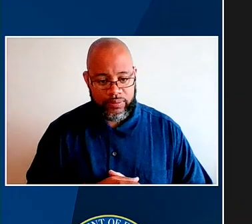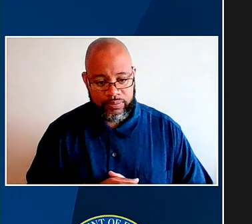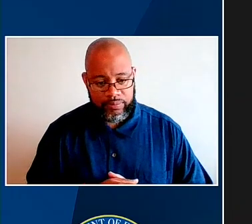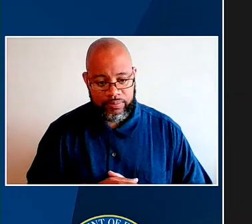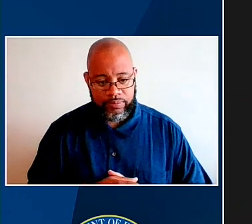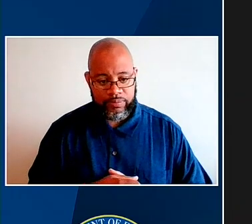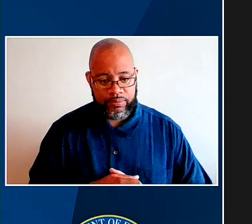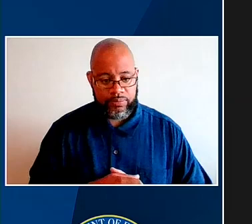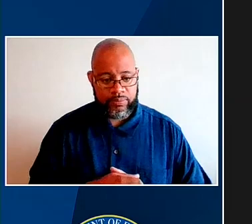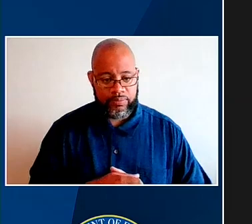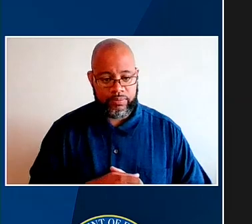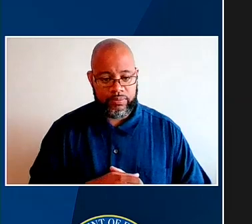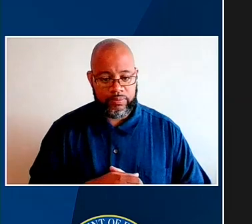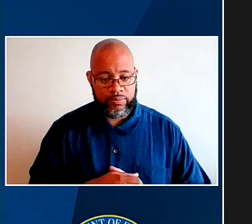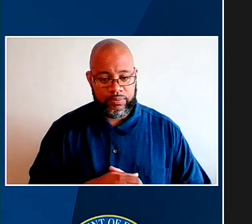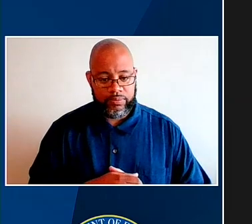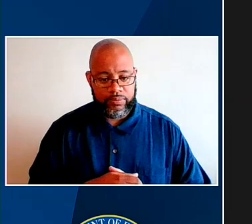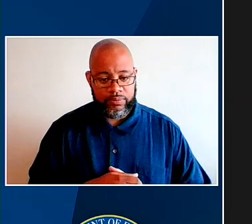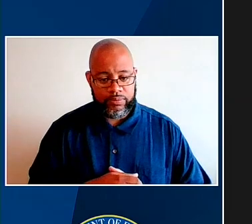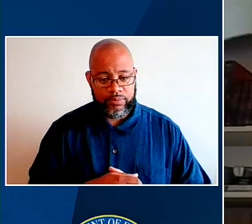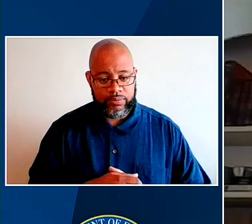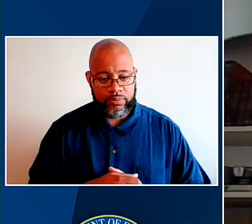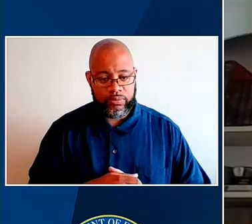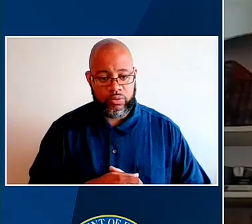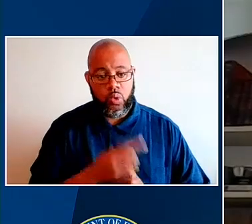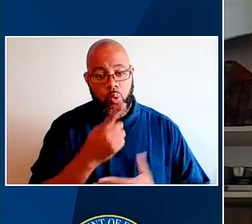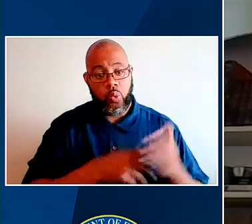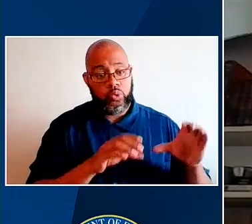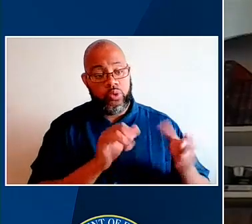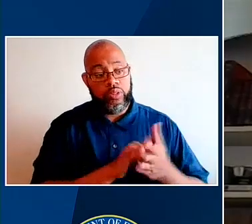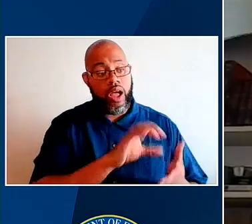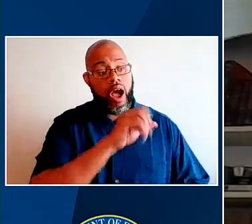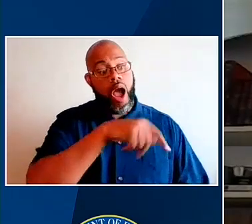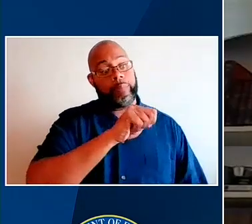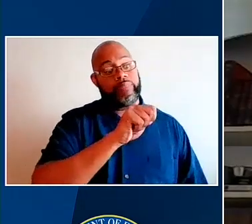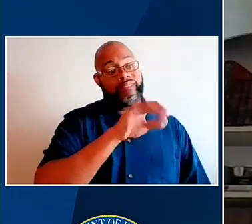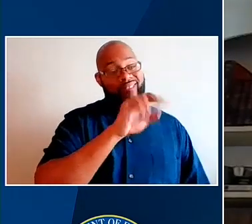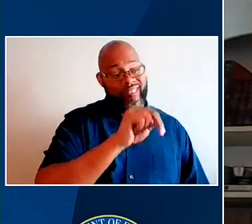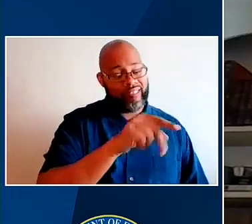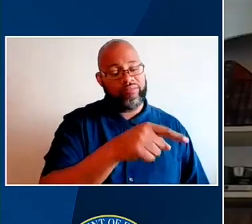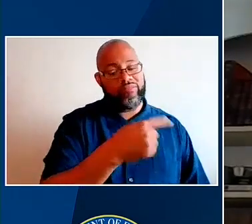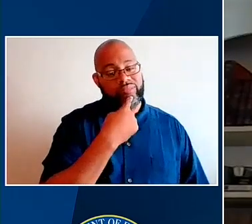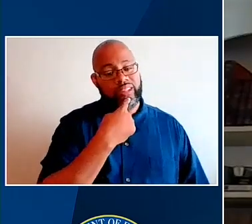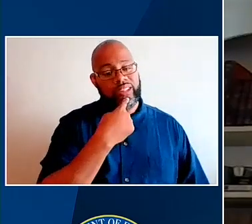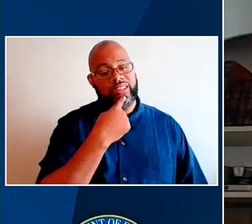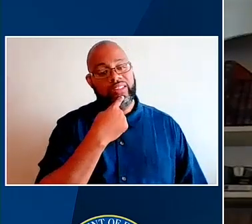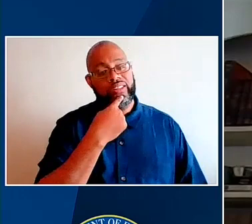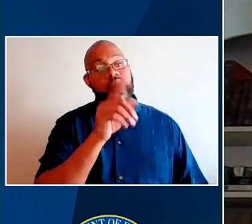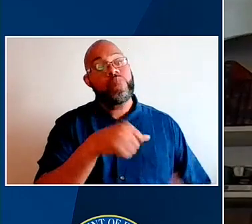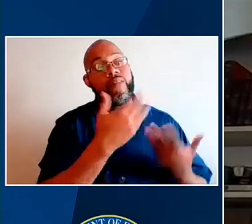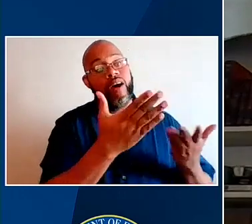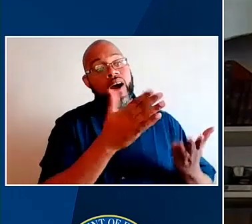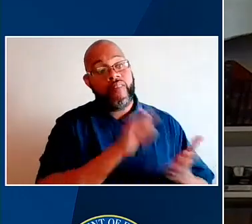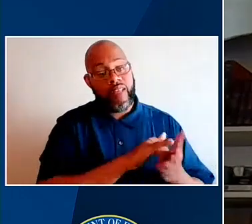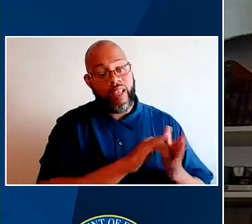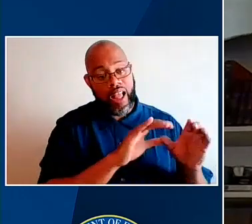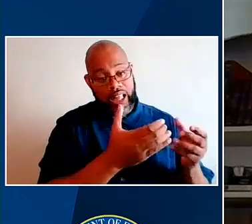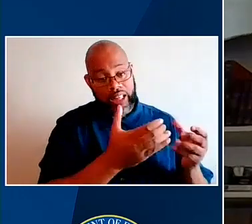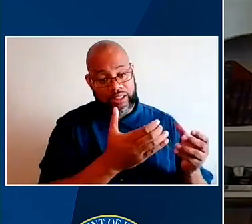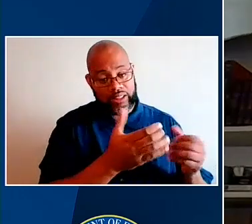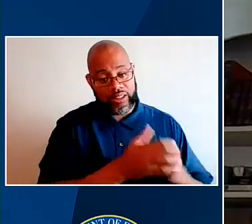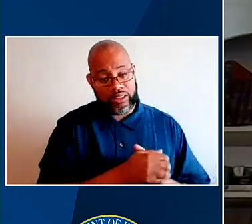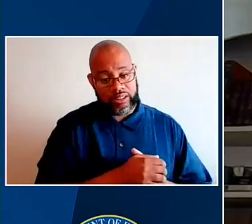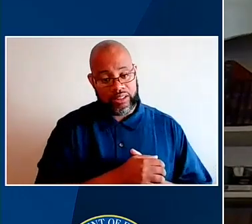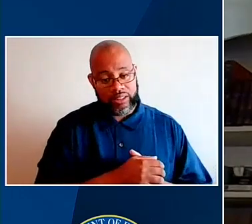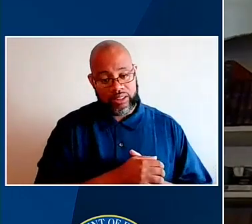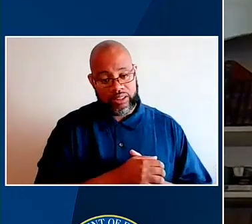In doing the one, it's like, so all you're doing with the opt-in, you're simply saying, okay, you're providing this class, I'll go back to my biology 101